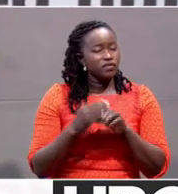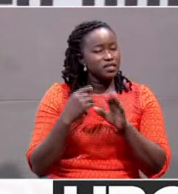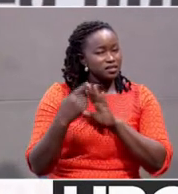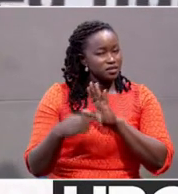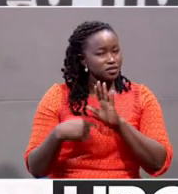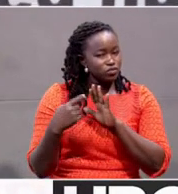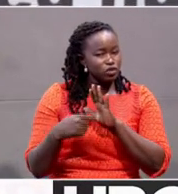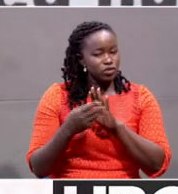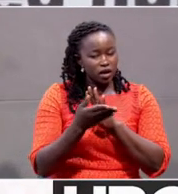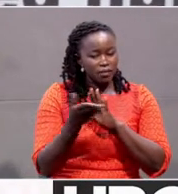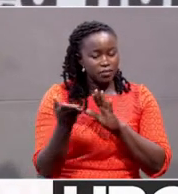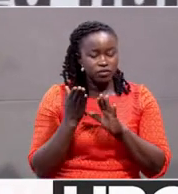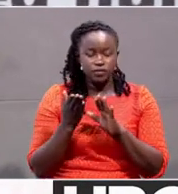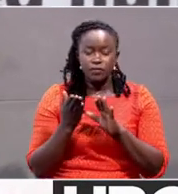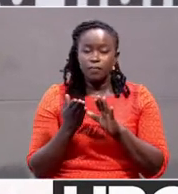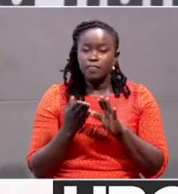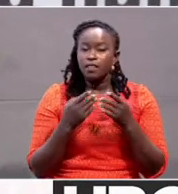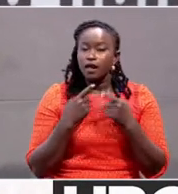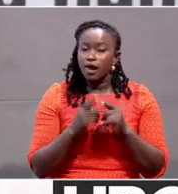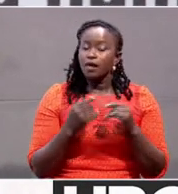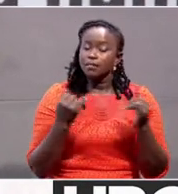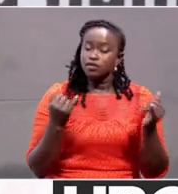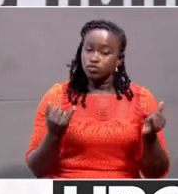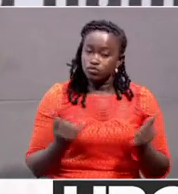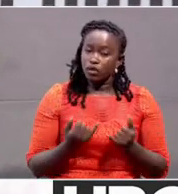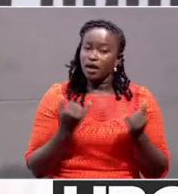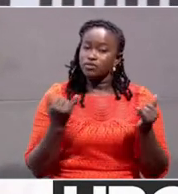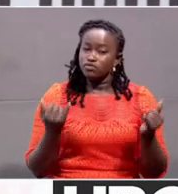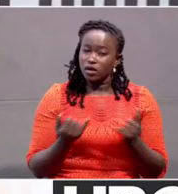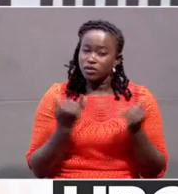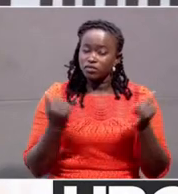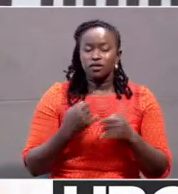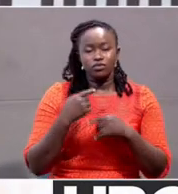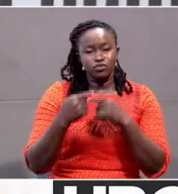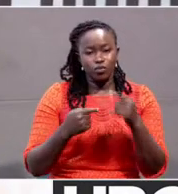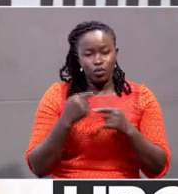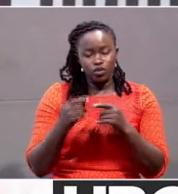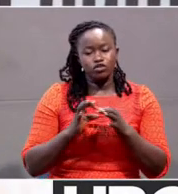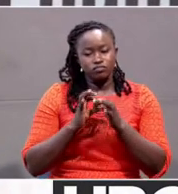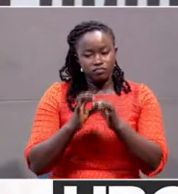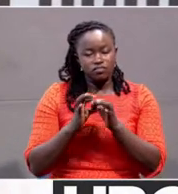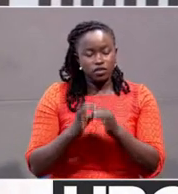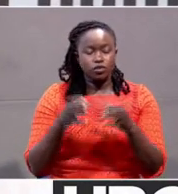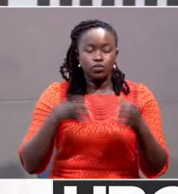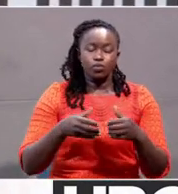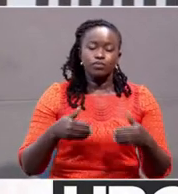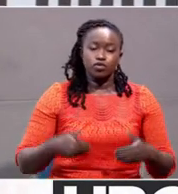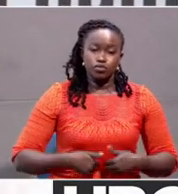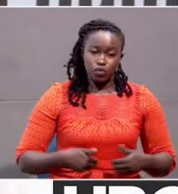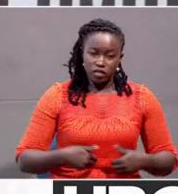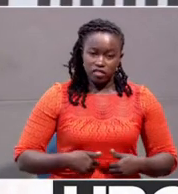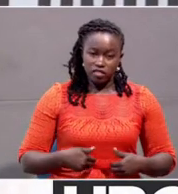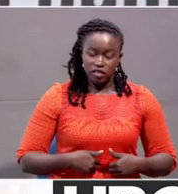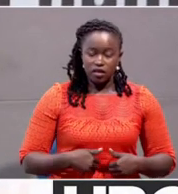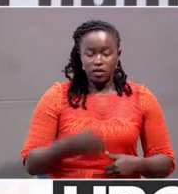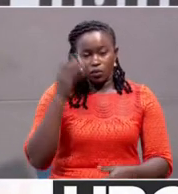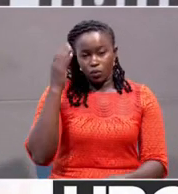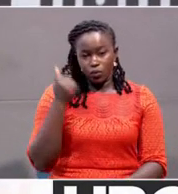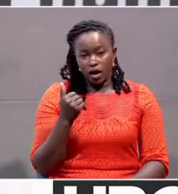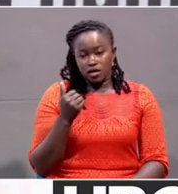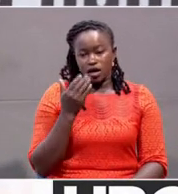COVID-19. But we've endeavored to keep a relevant hand with our youth, given their